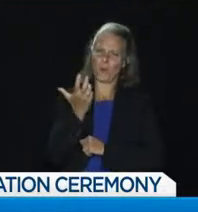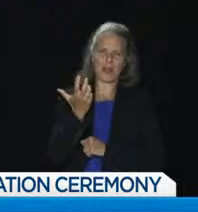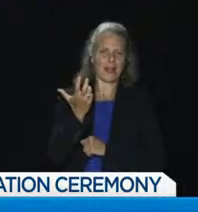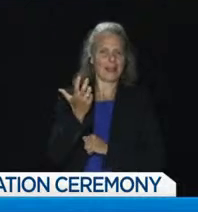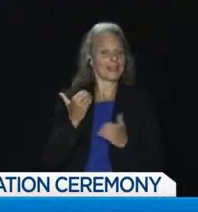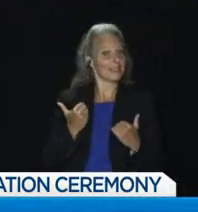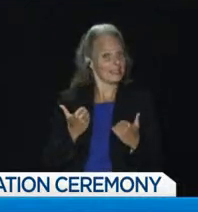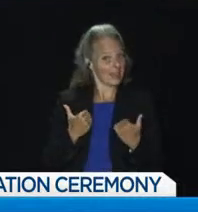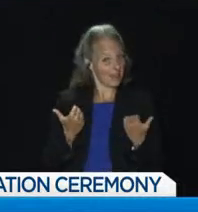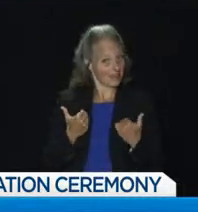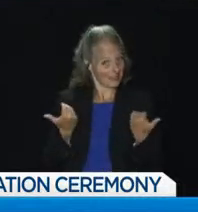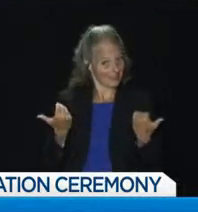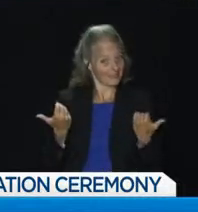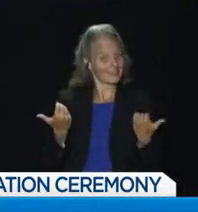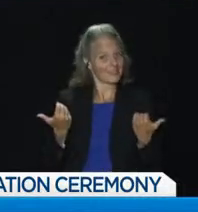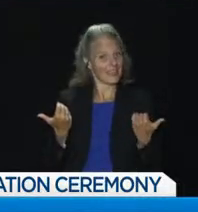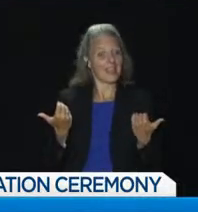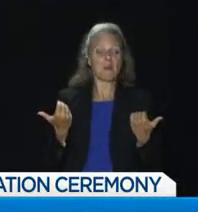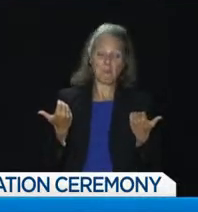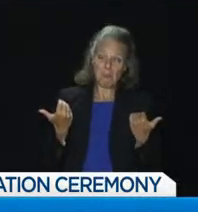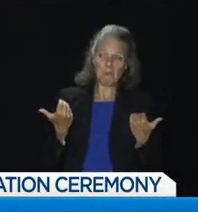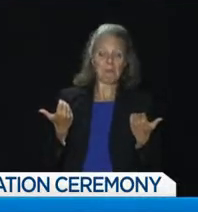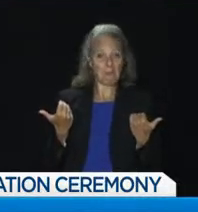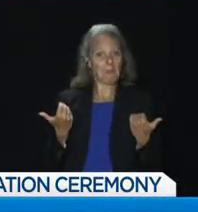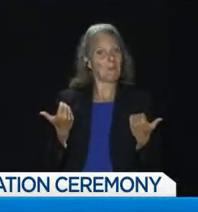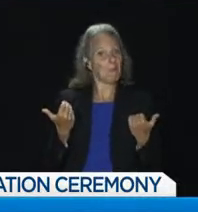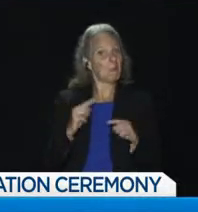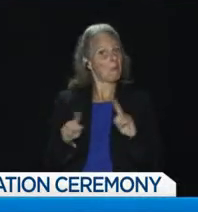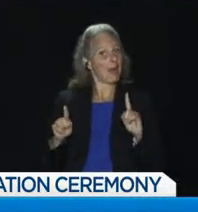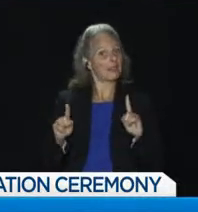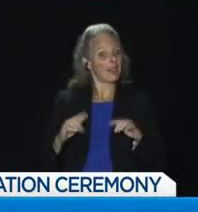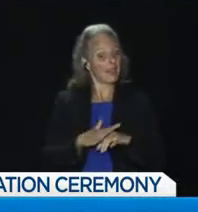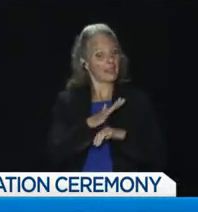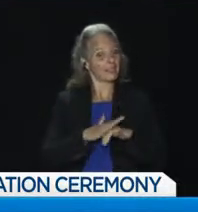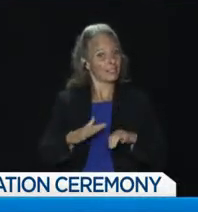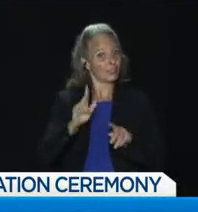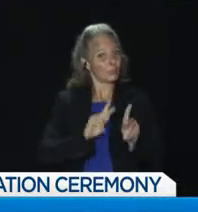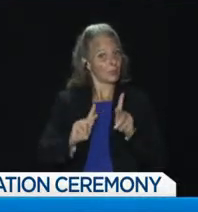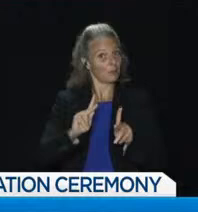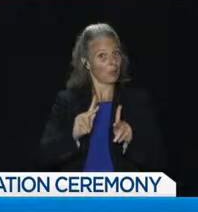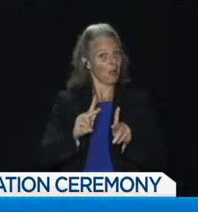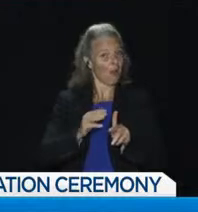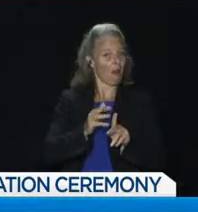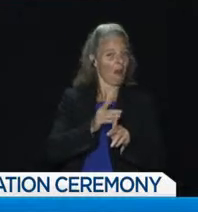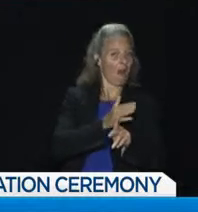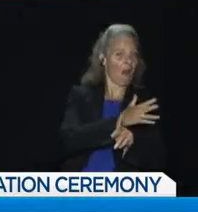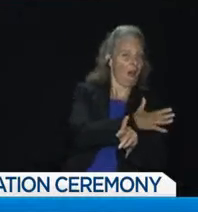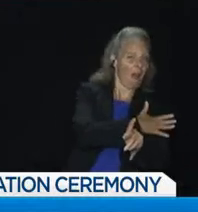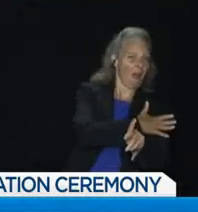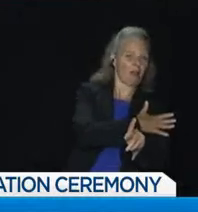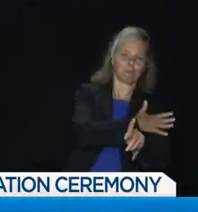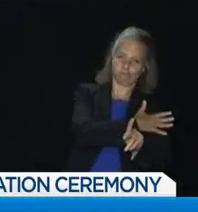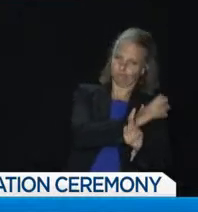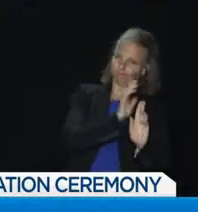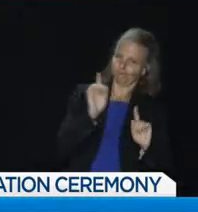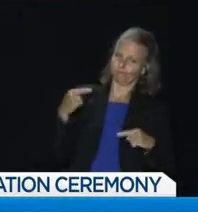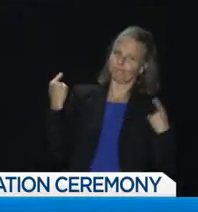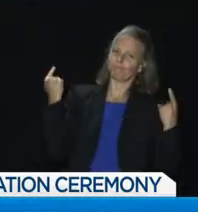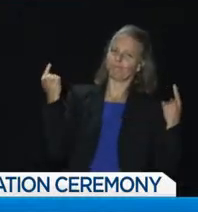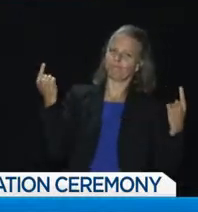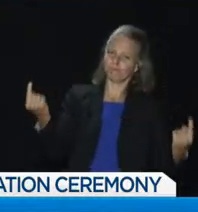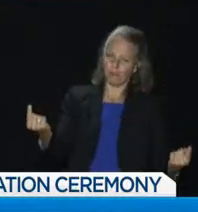And yet, Indigenous peoples have called this place home for millennia. We are a country